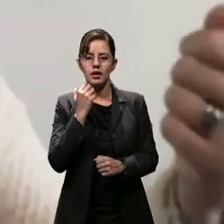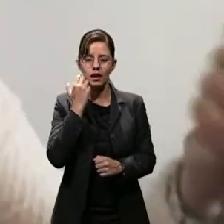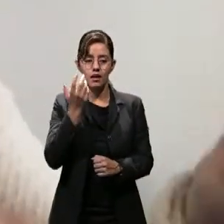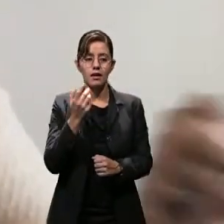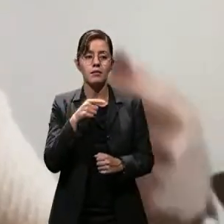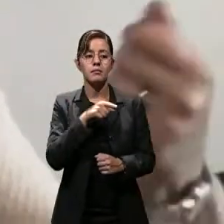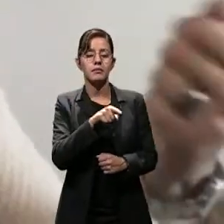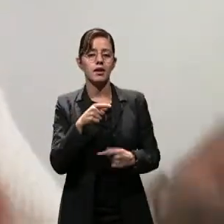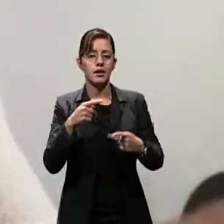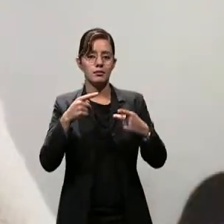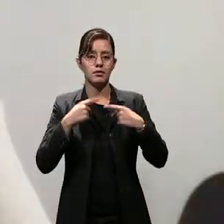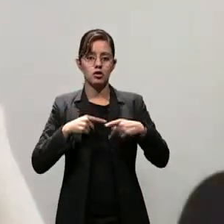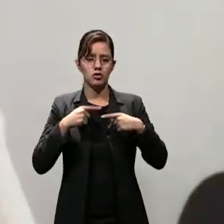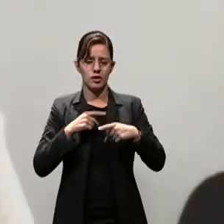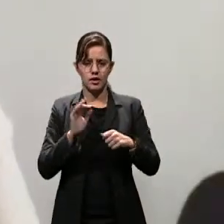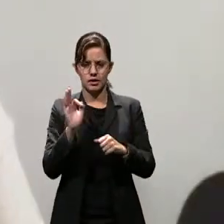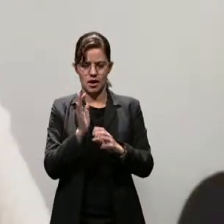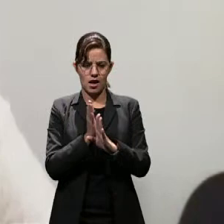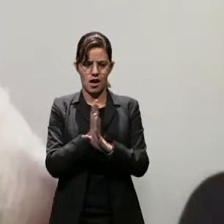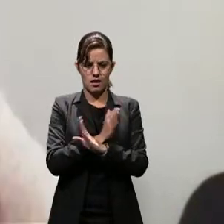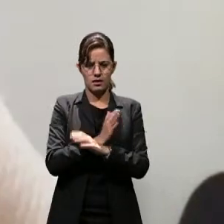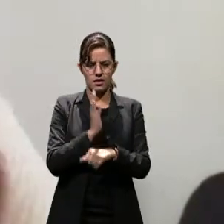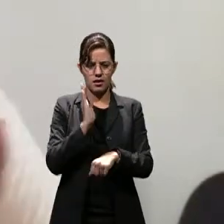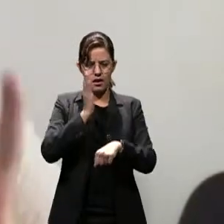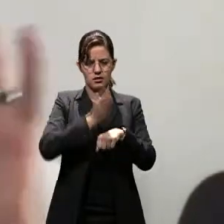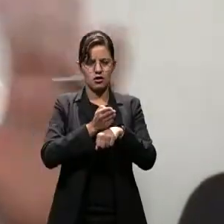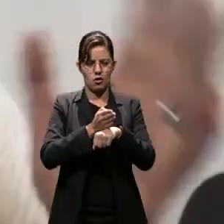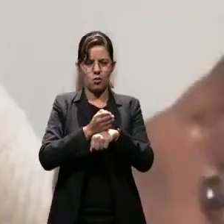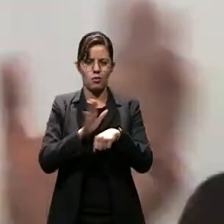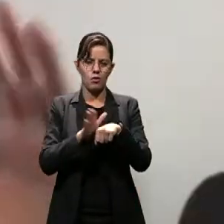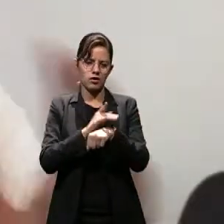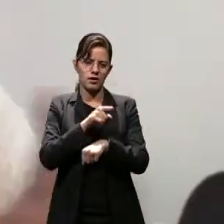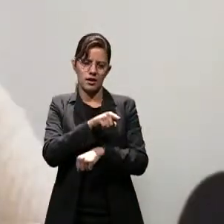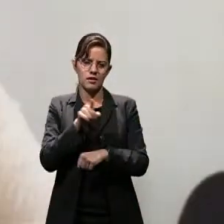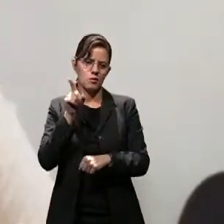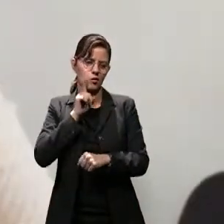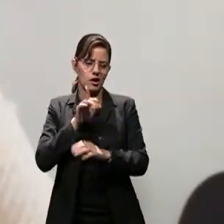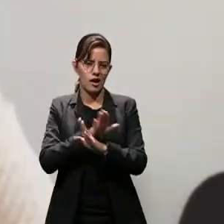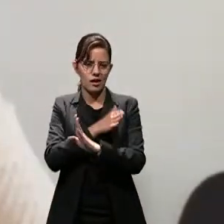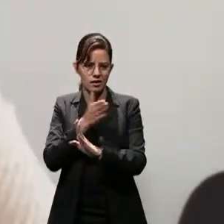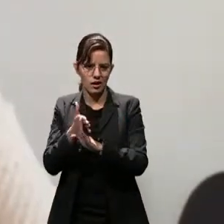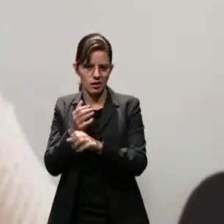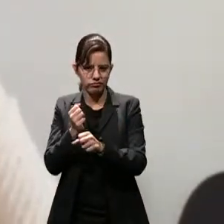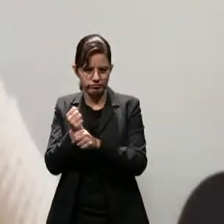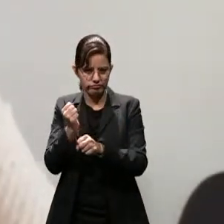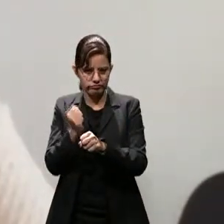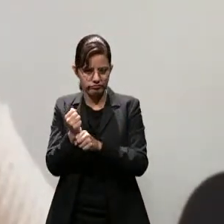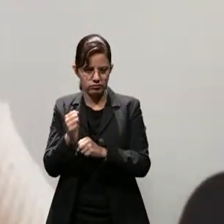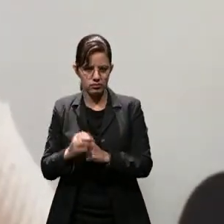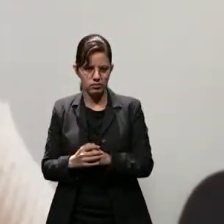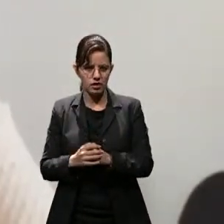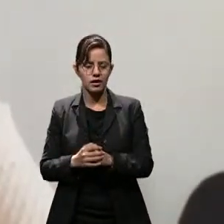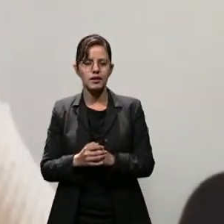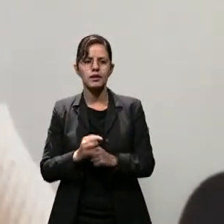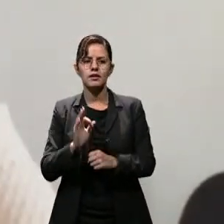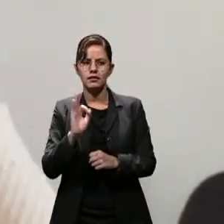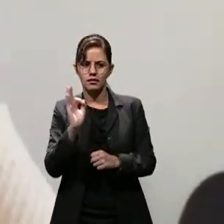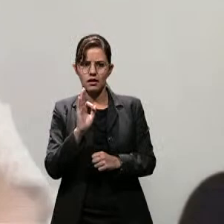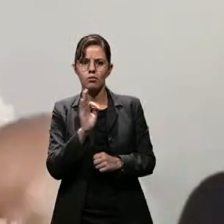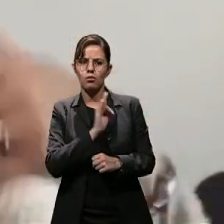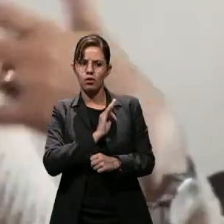in order to look to inhabilitate the sanctioned people because of the gender-based